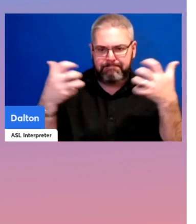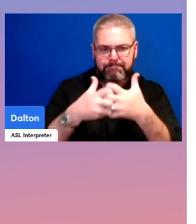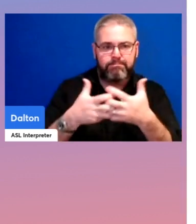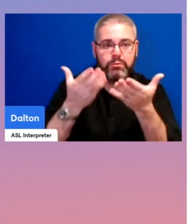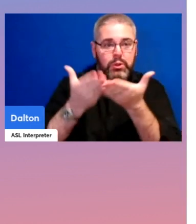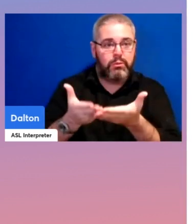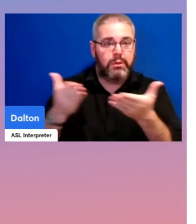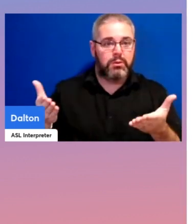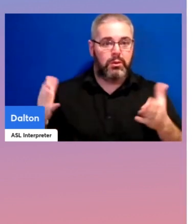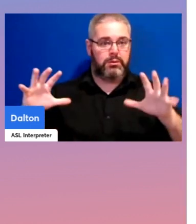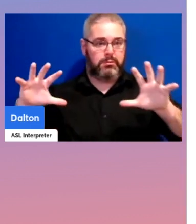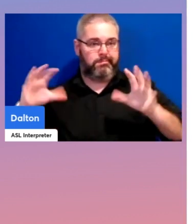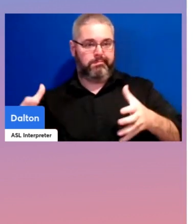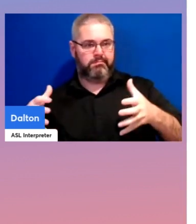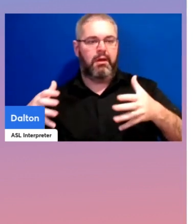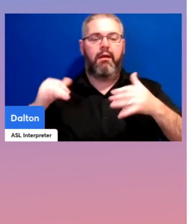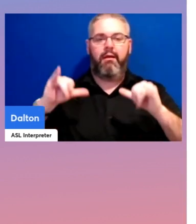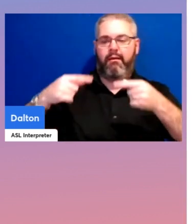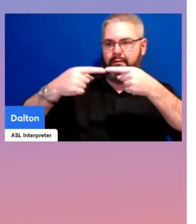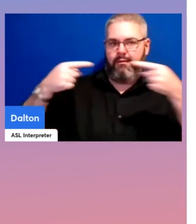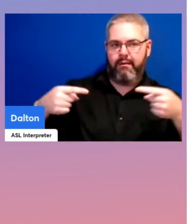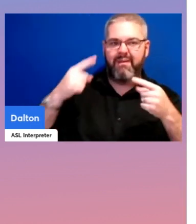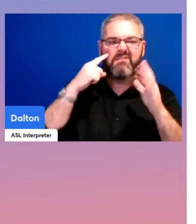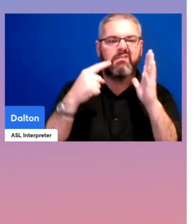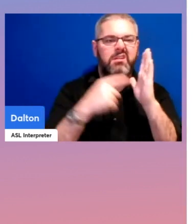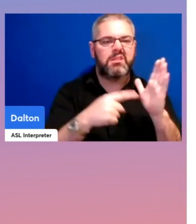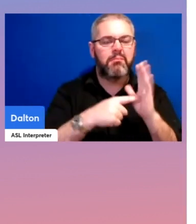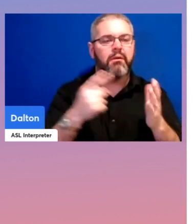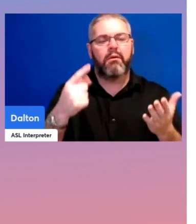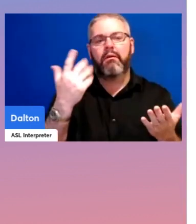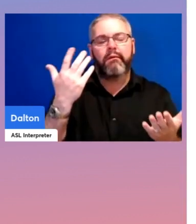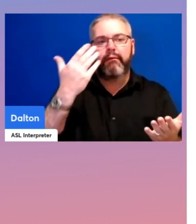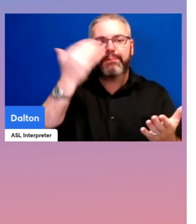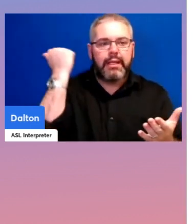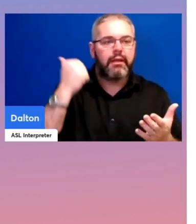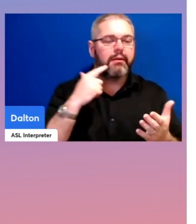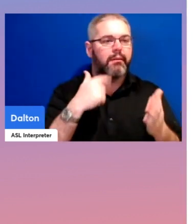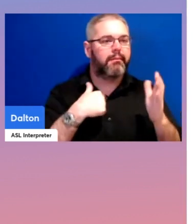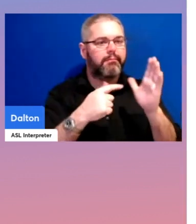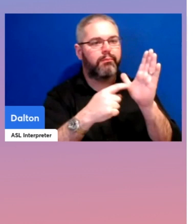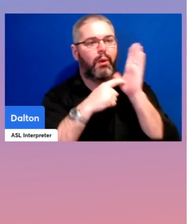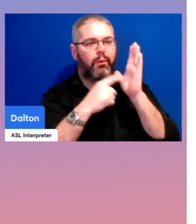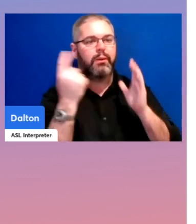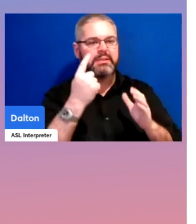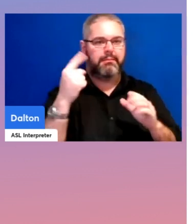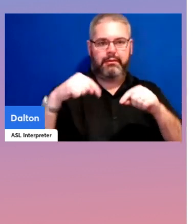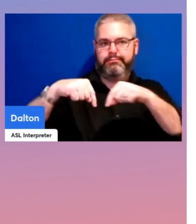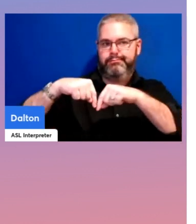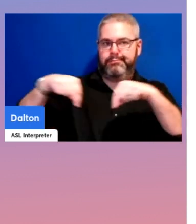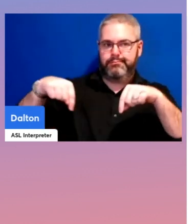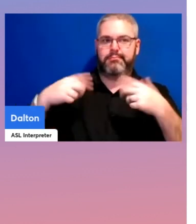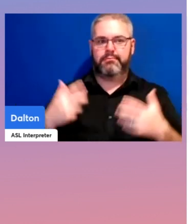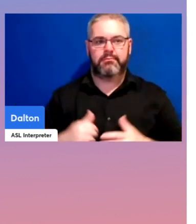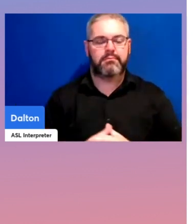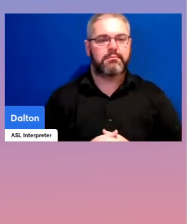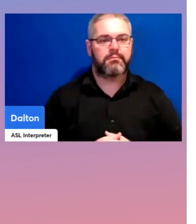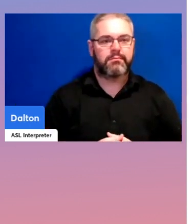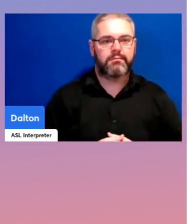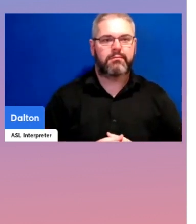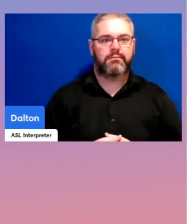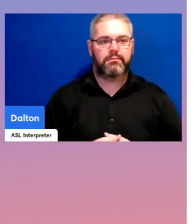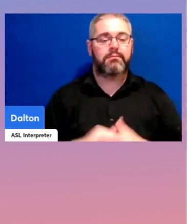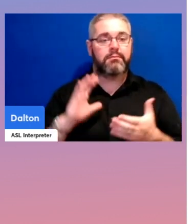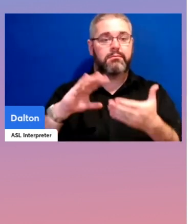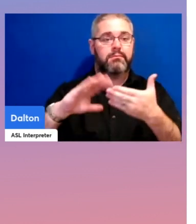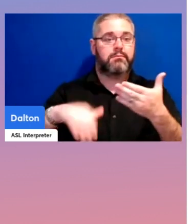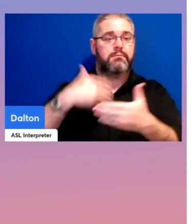schemas. So it can tell you things like you're forgetting a required value or something like this. Next, Terraform